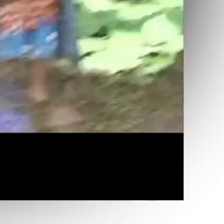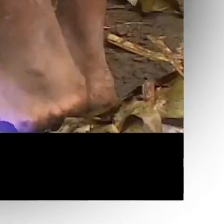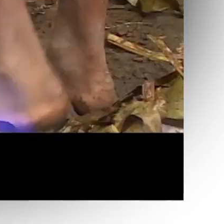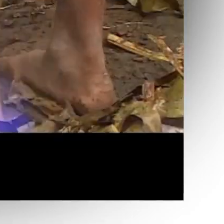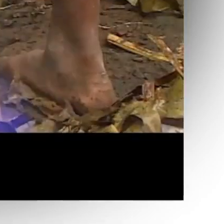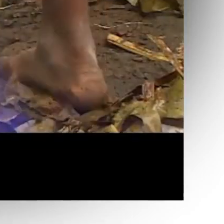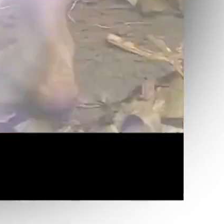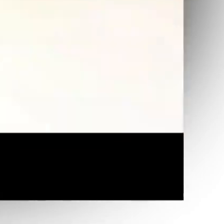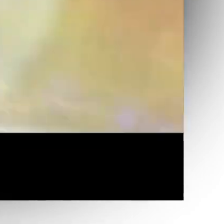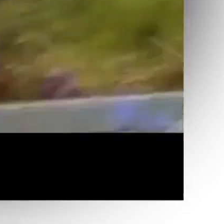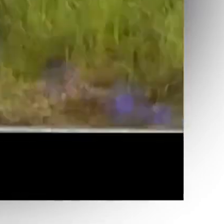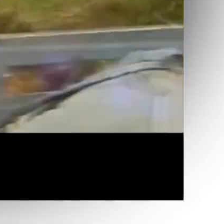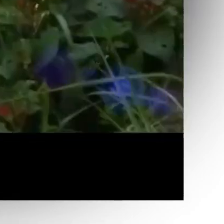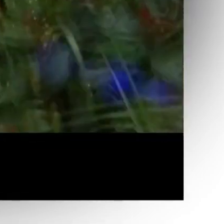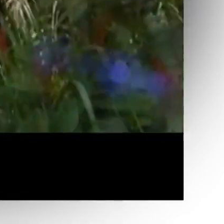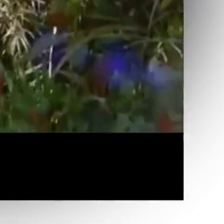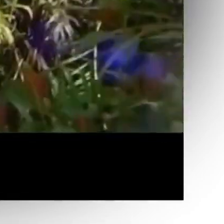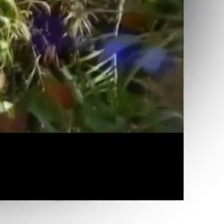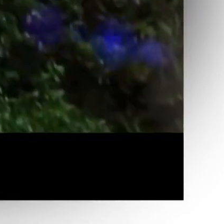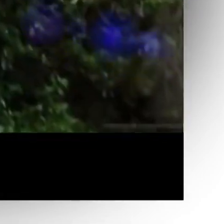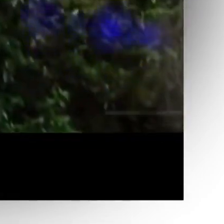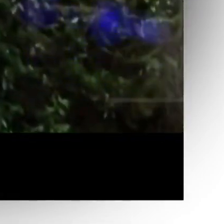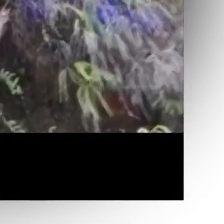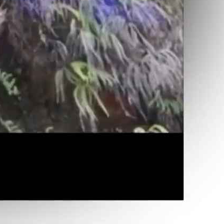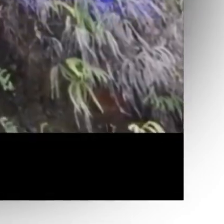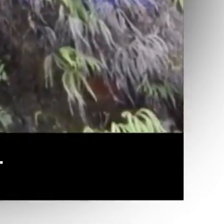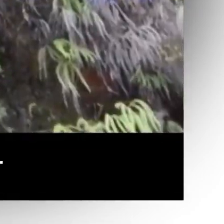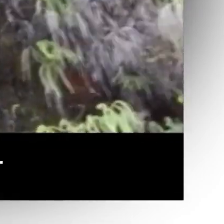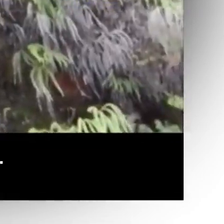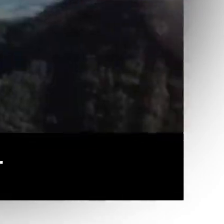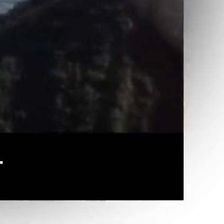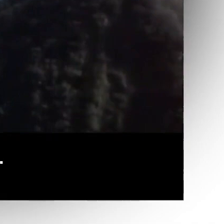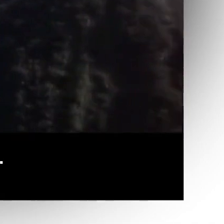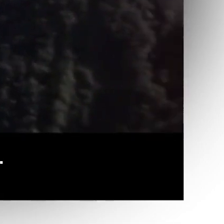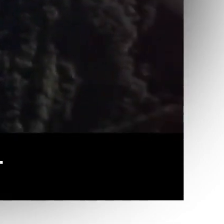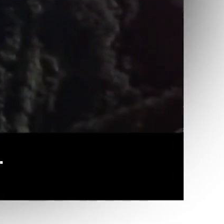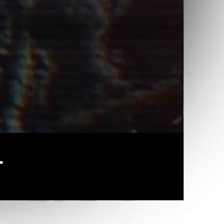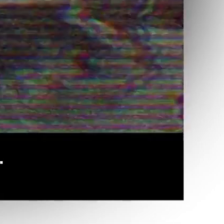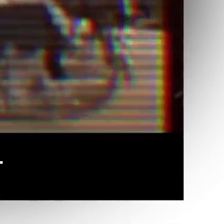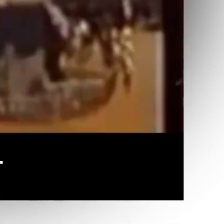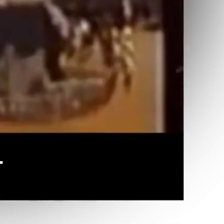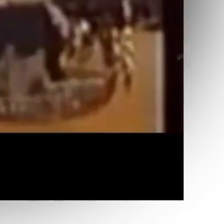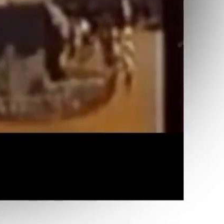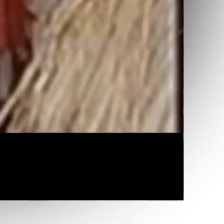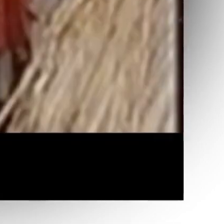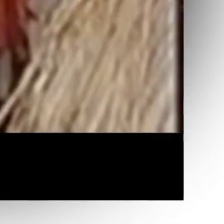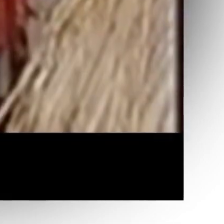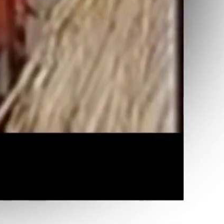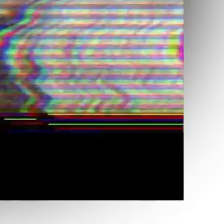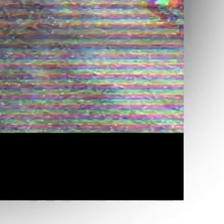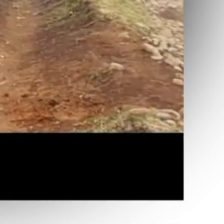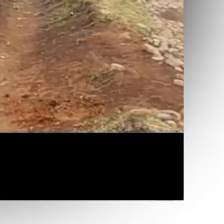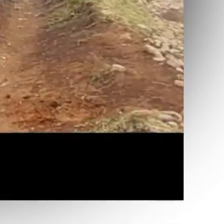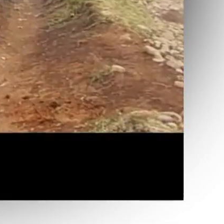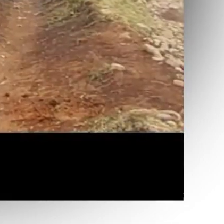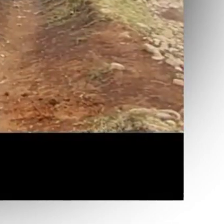feast. It is not really easy to get to our place, so the first missionaries came 60 years ago. And before